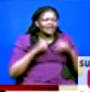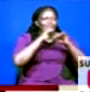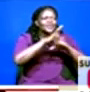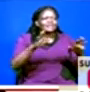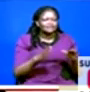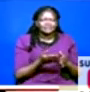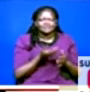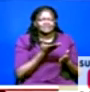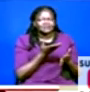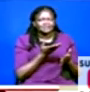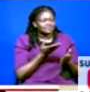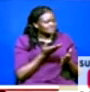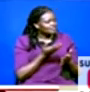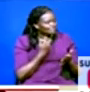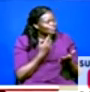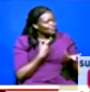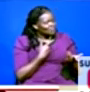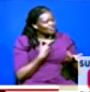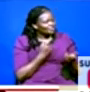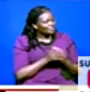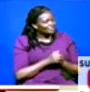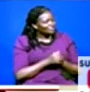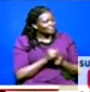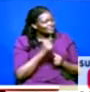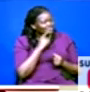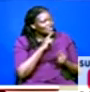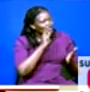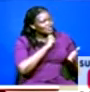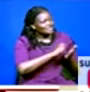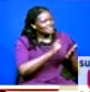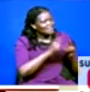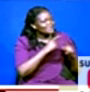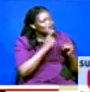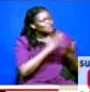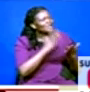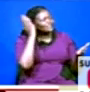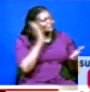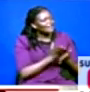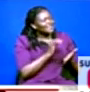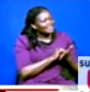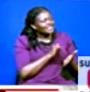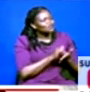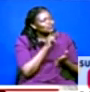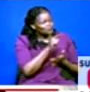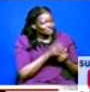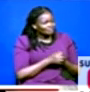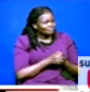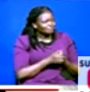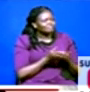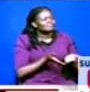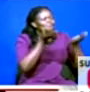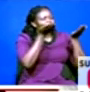way, we had actually on the poster referred to you as the secretary, but you have confirmed that in fact you scaled up